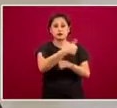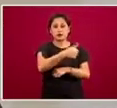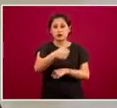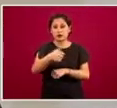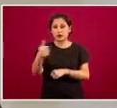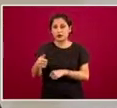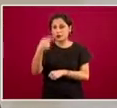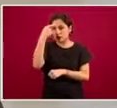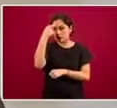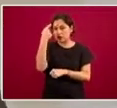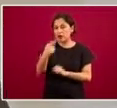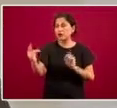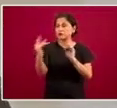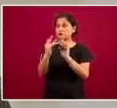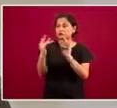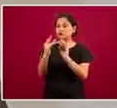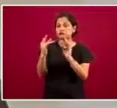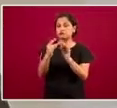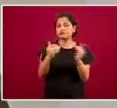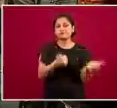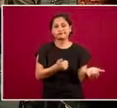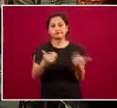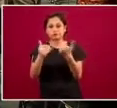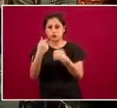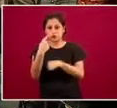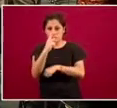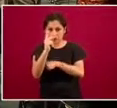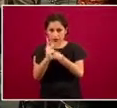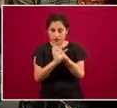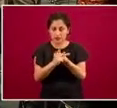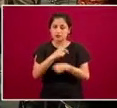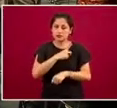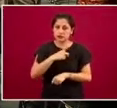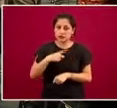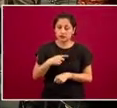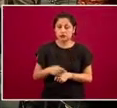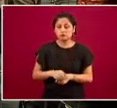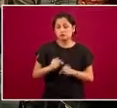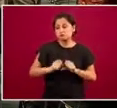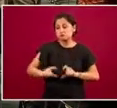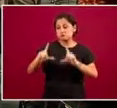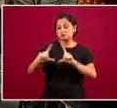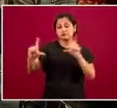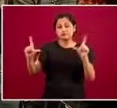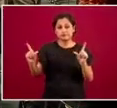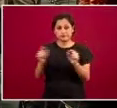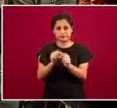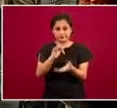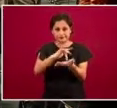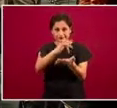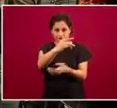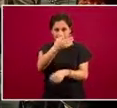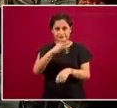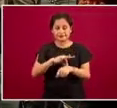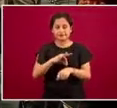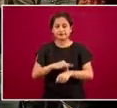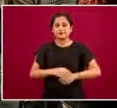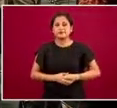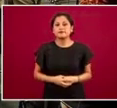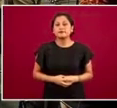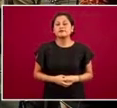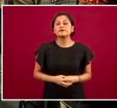services to these stuck tourists, and they should follow these guidelines to do so. Thank you very much.